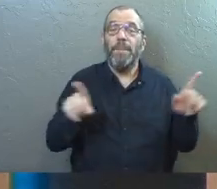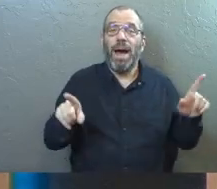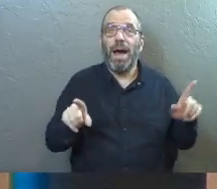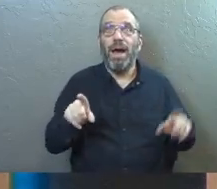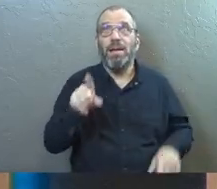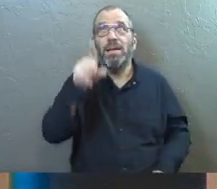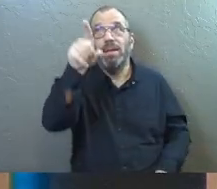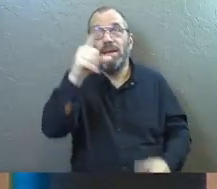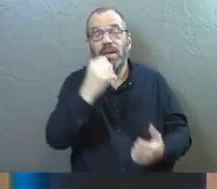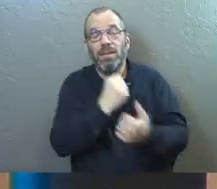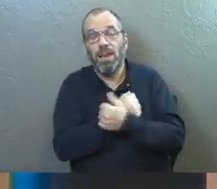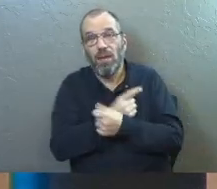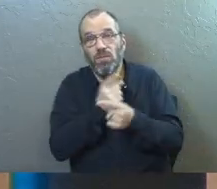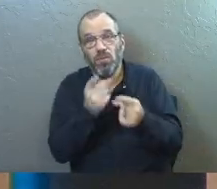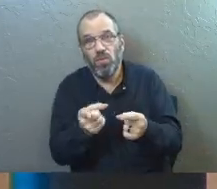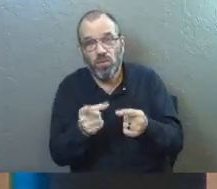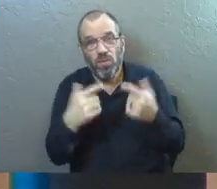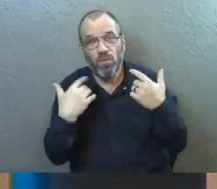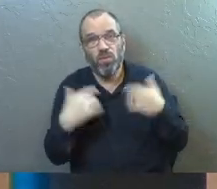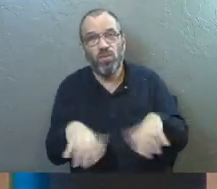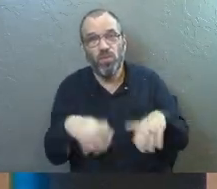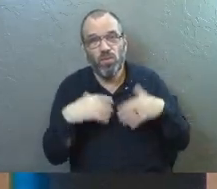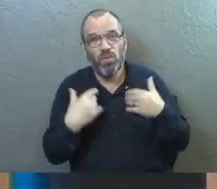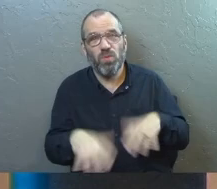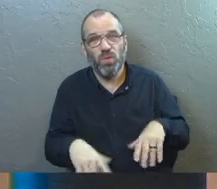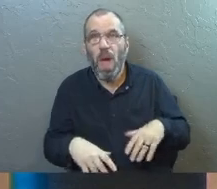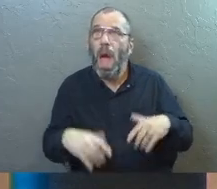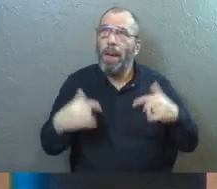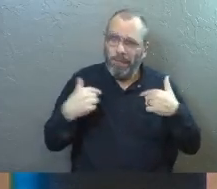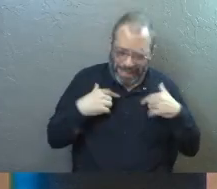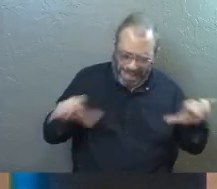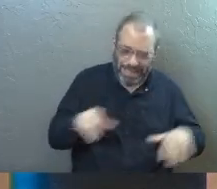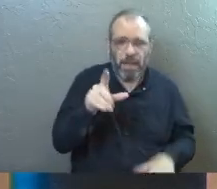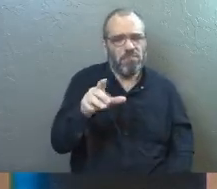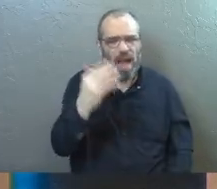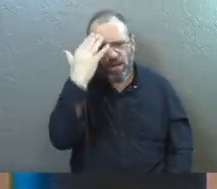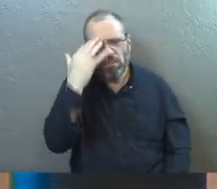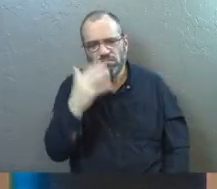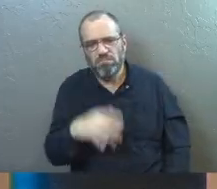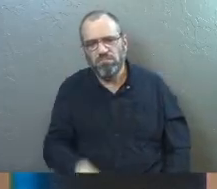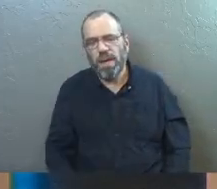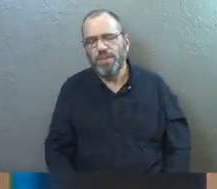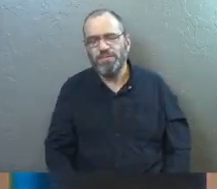are loved by God. It's like, God, I did this to you. And he's like, I know.